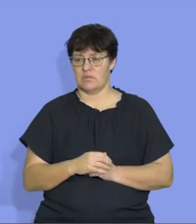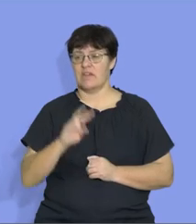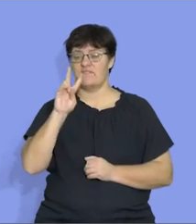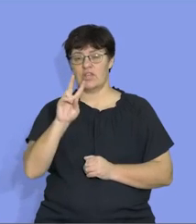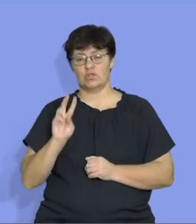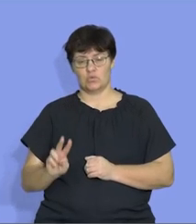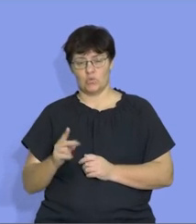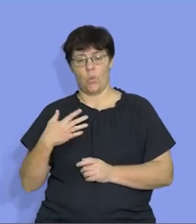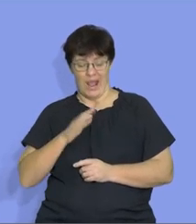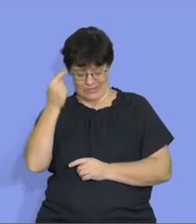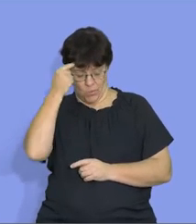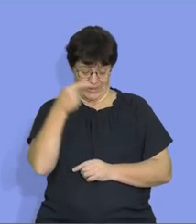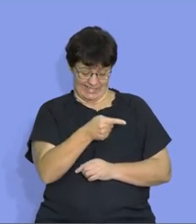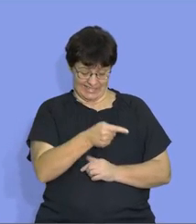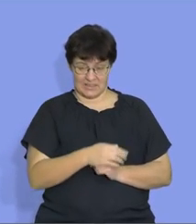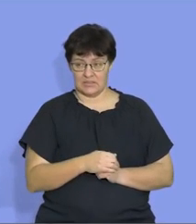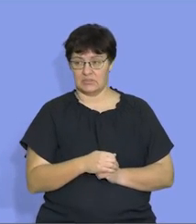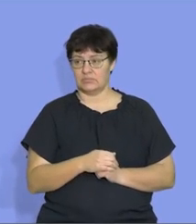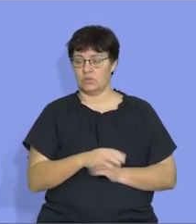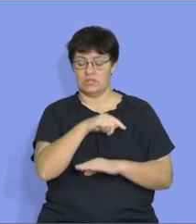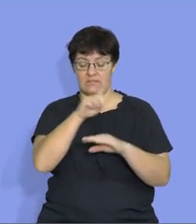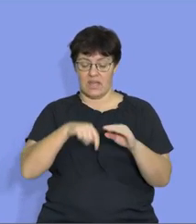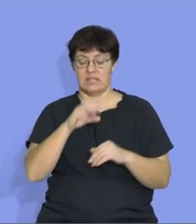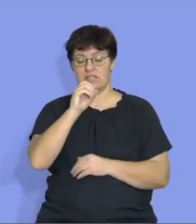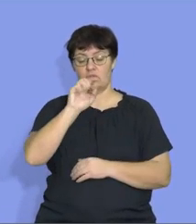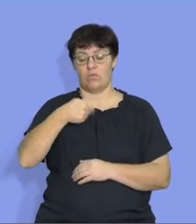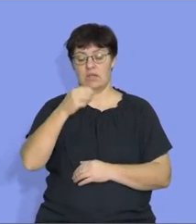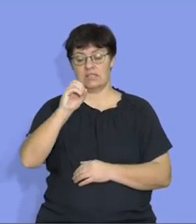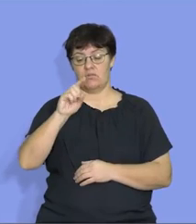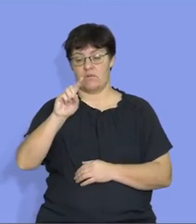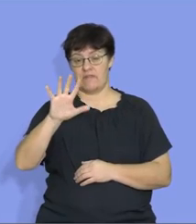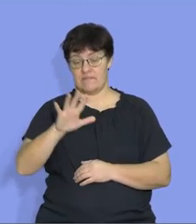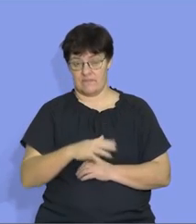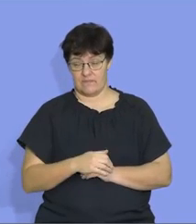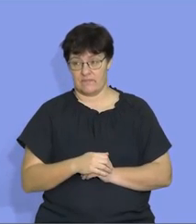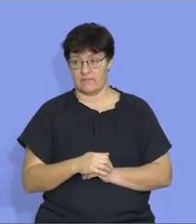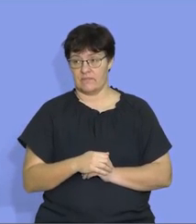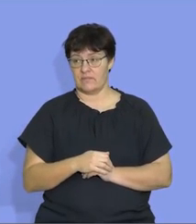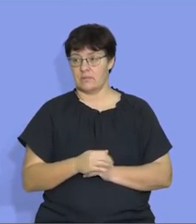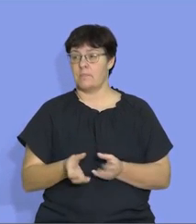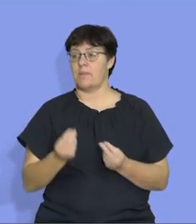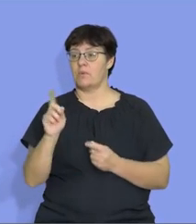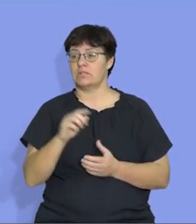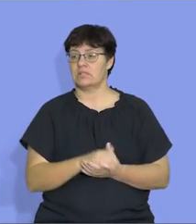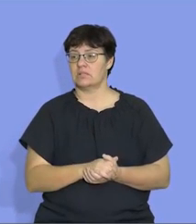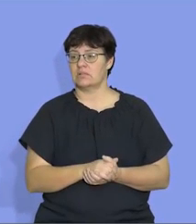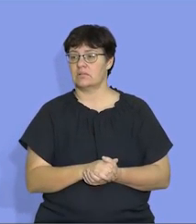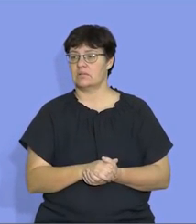the subject, okay? So we'll divide by 0.015, right? What do we get? We